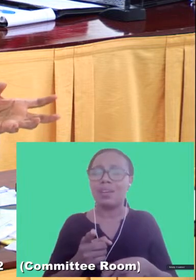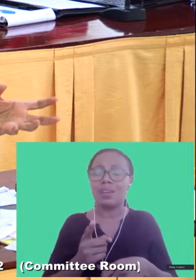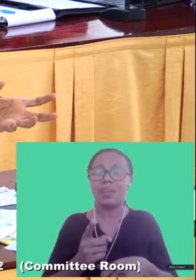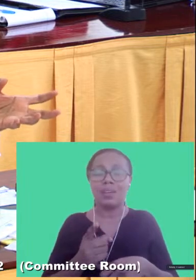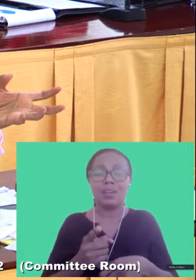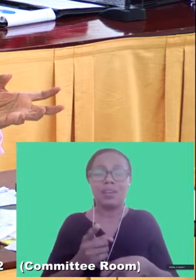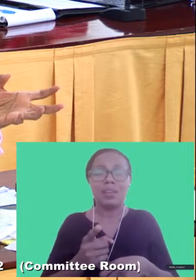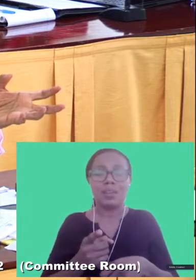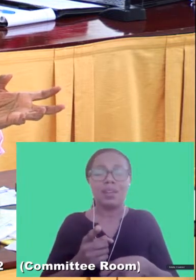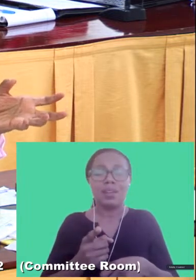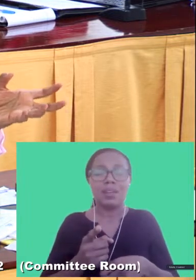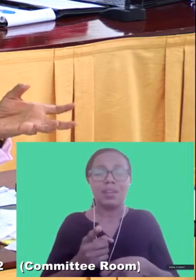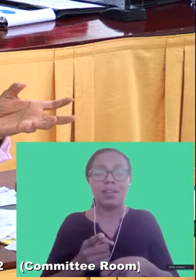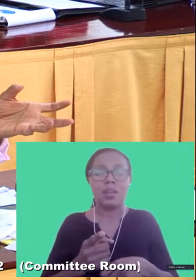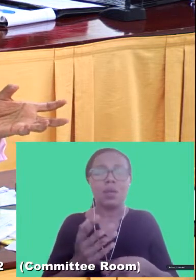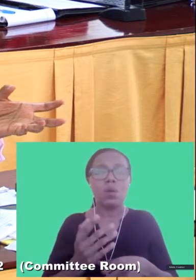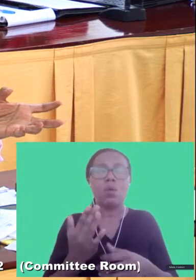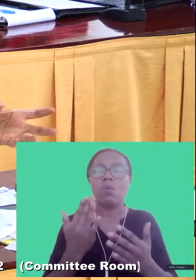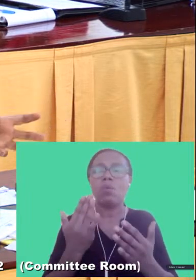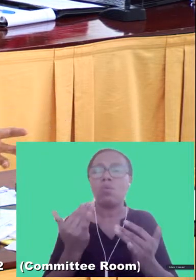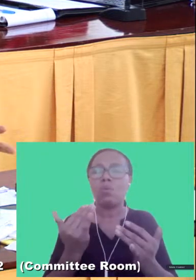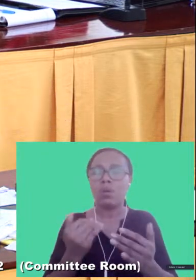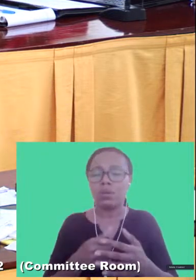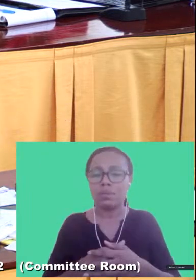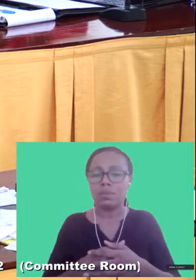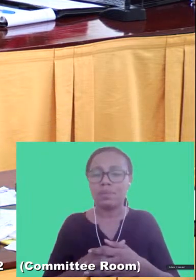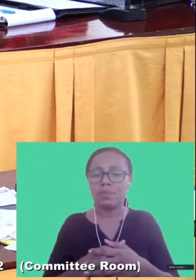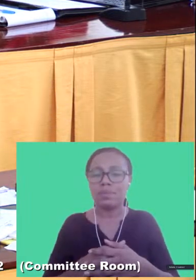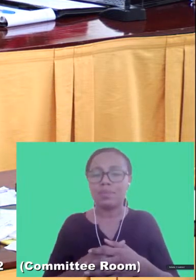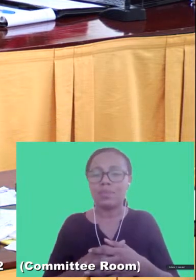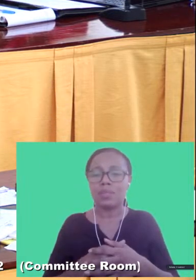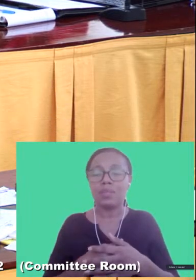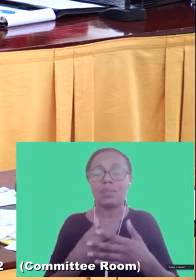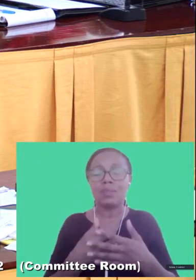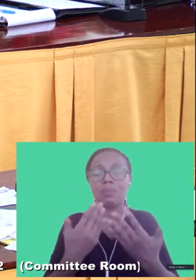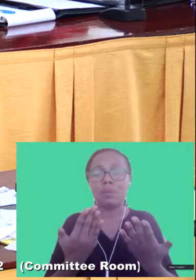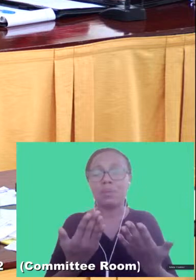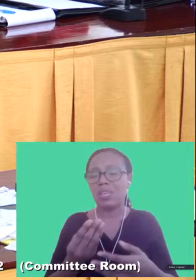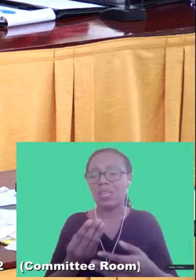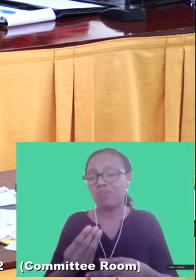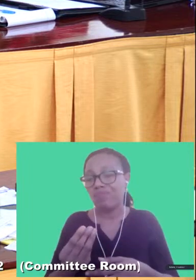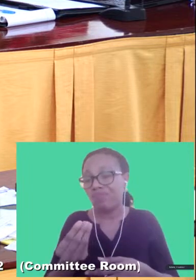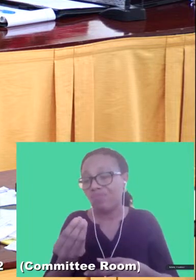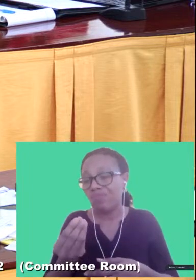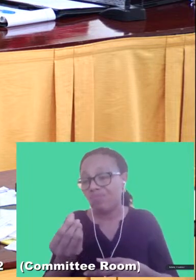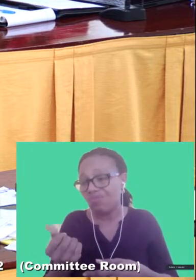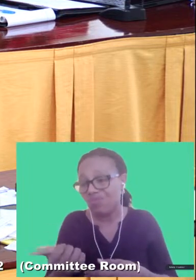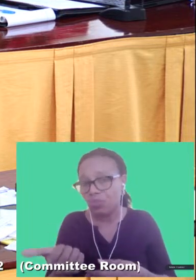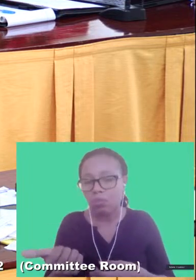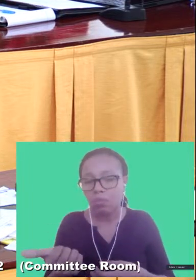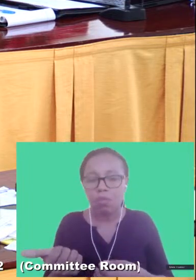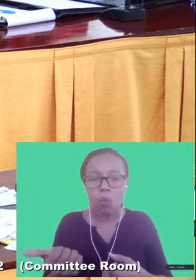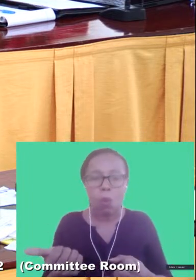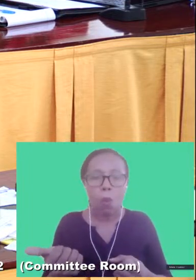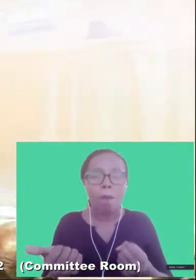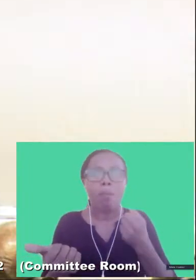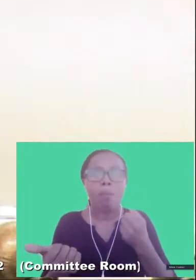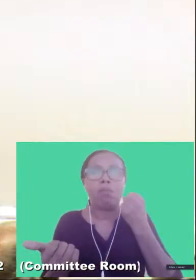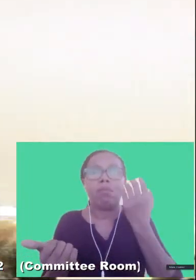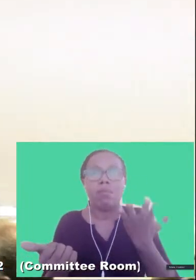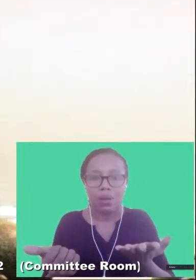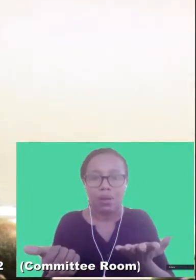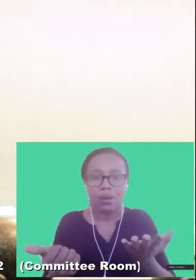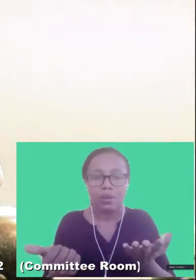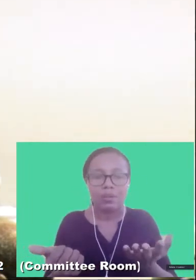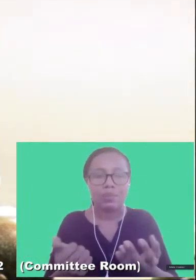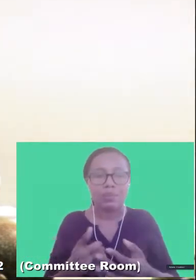of too many. And therefore... sorry, if you could segue into your wrap-up, we are more... Okay. And therefore, Honourable Member, I think that it